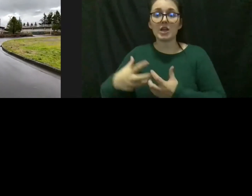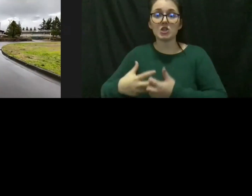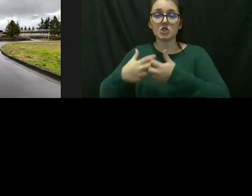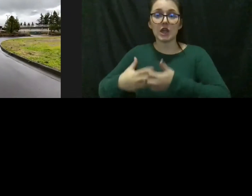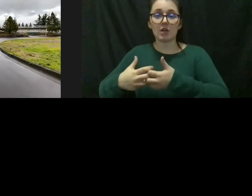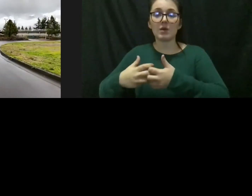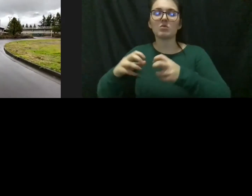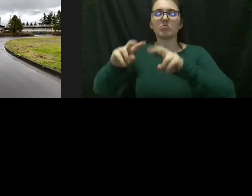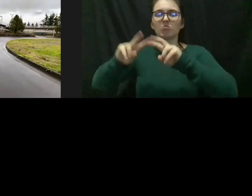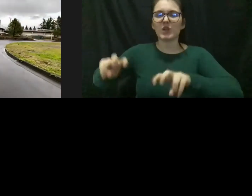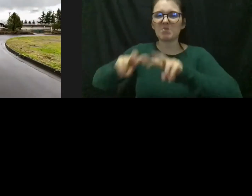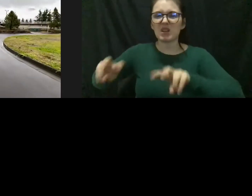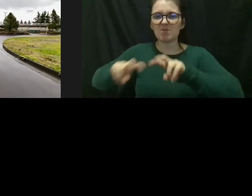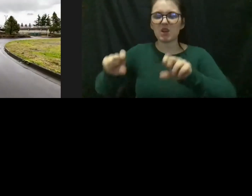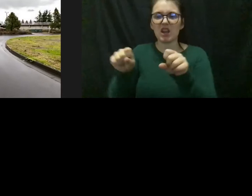natural gas.